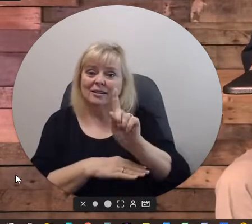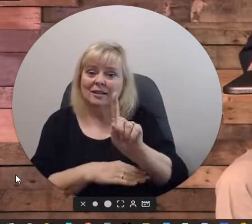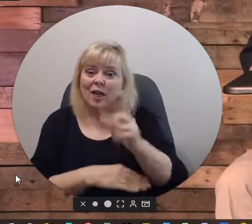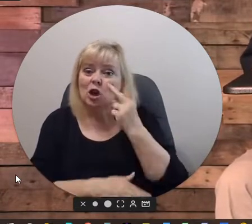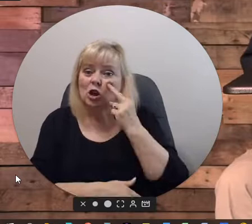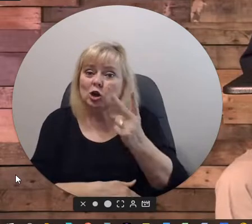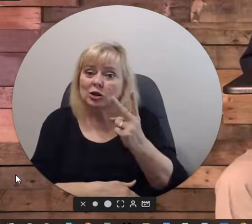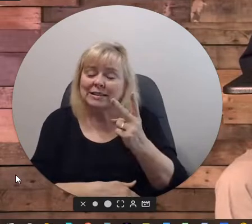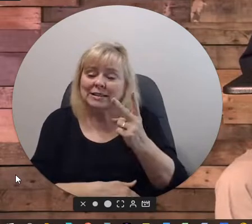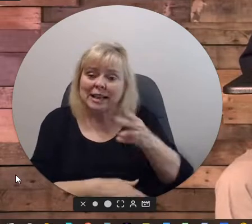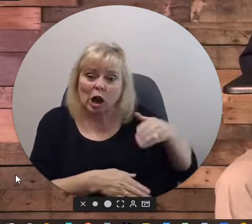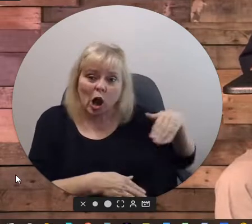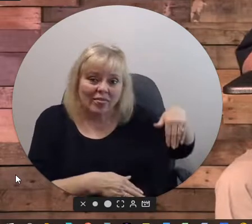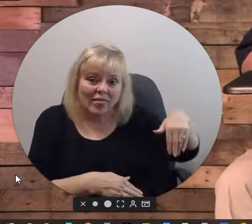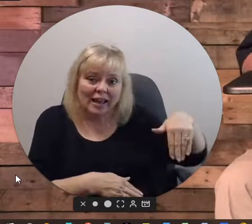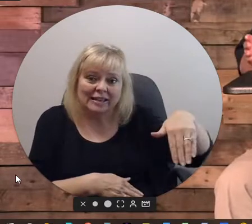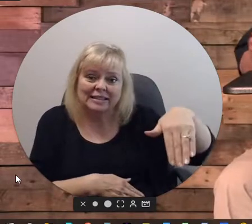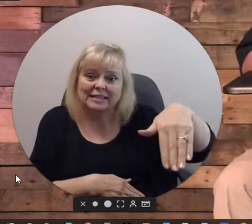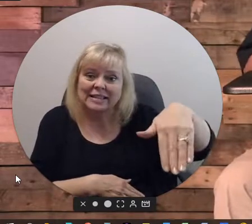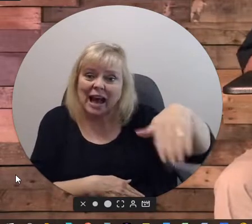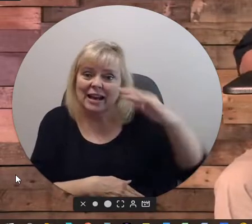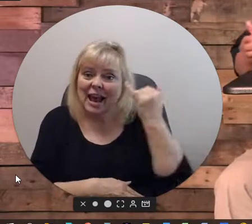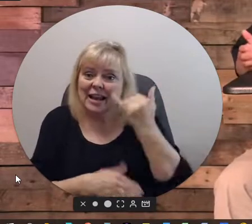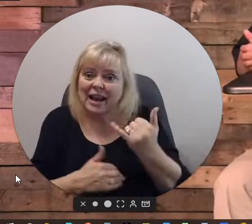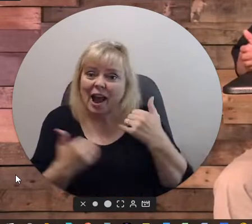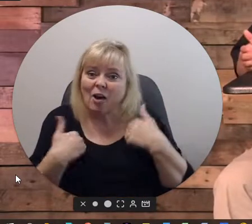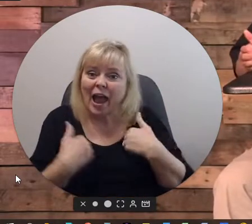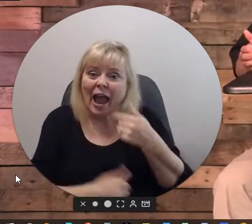side there is now growing a line of grass?